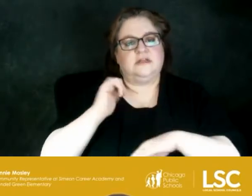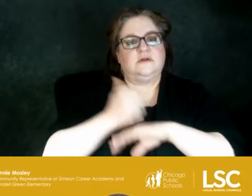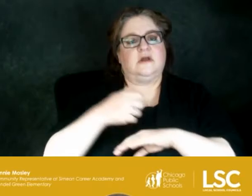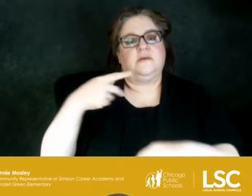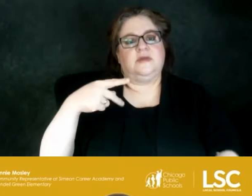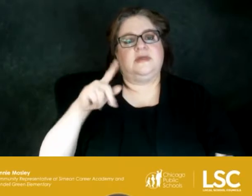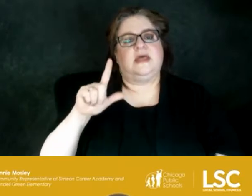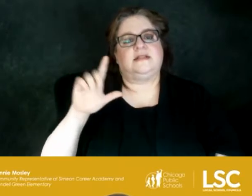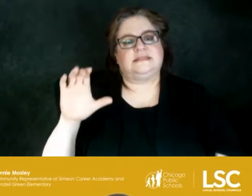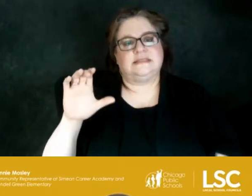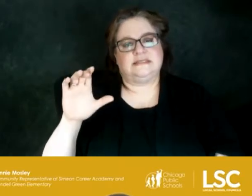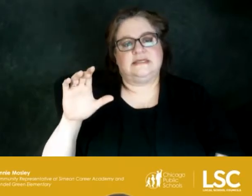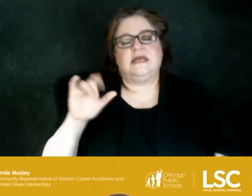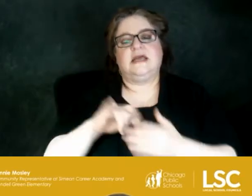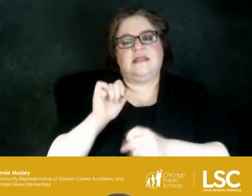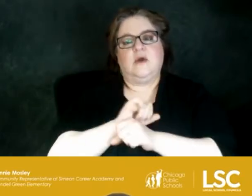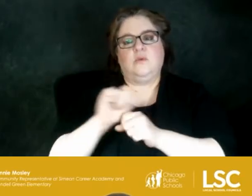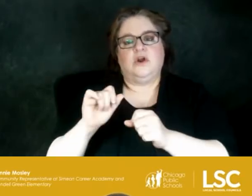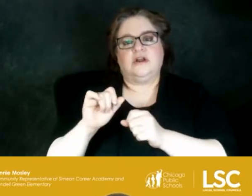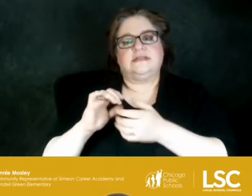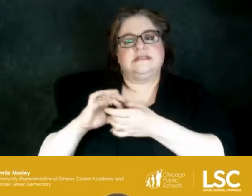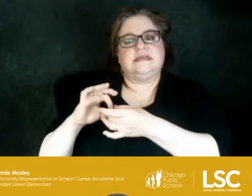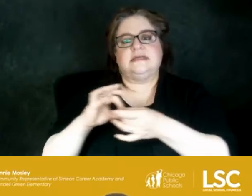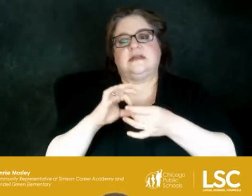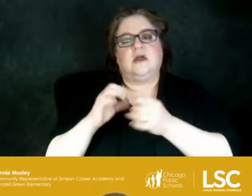PPLC that works in conjunction with the